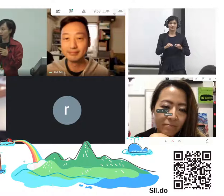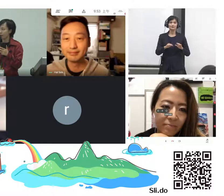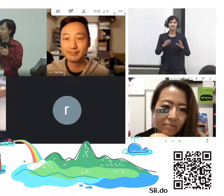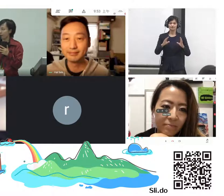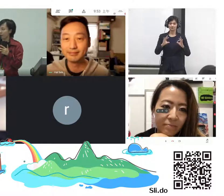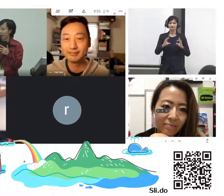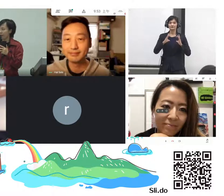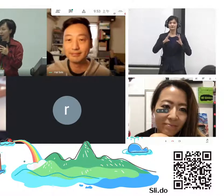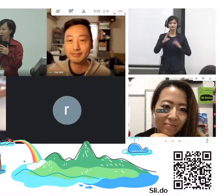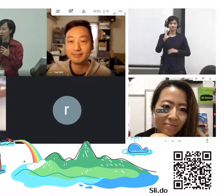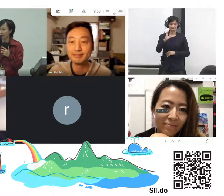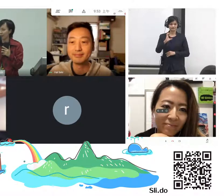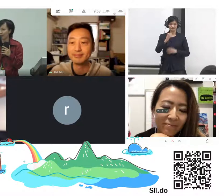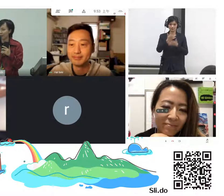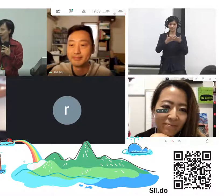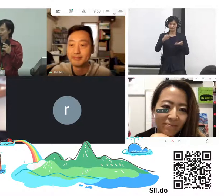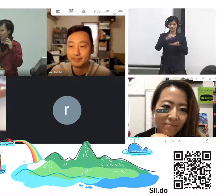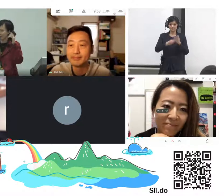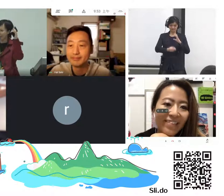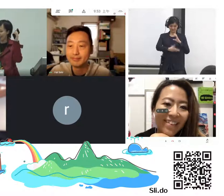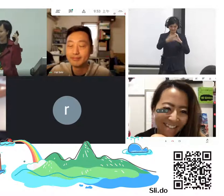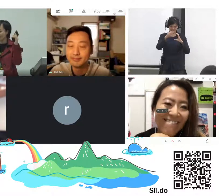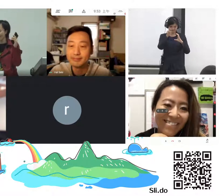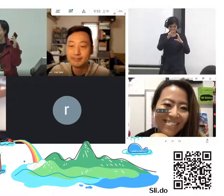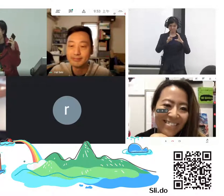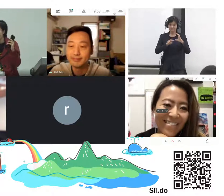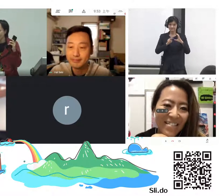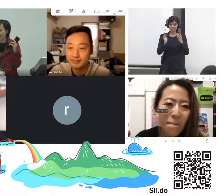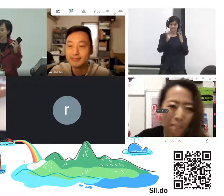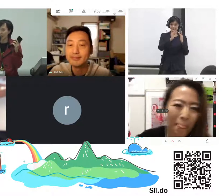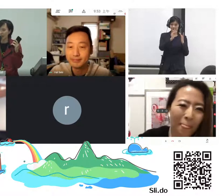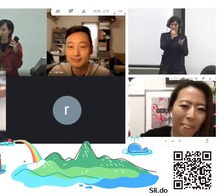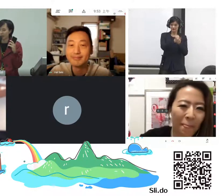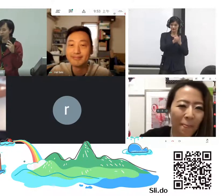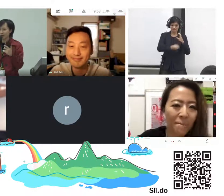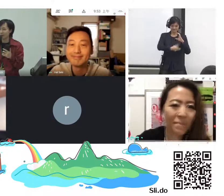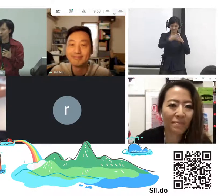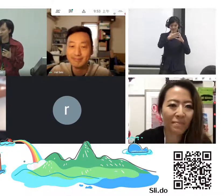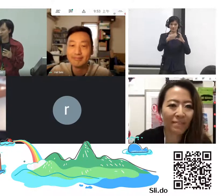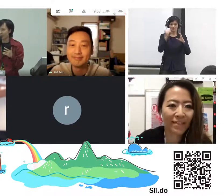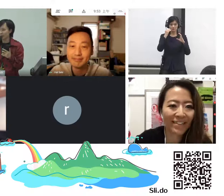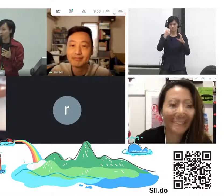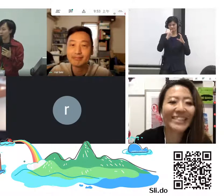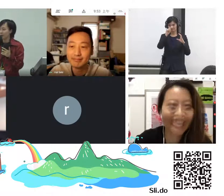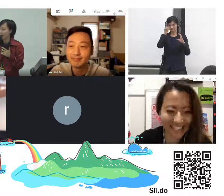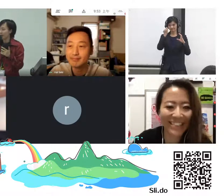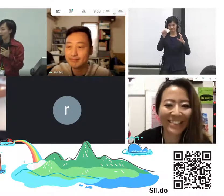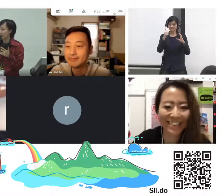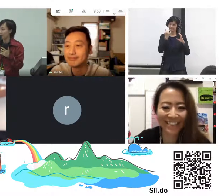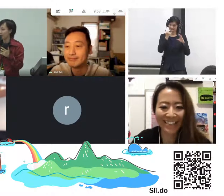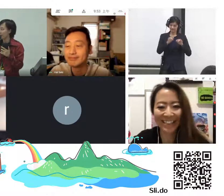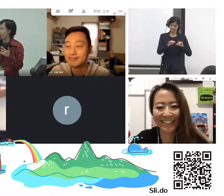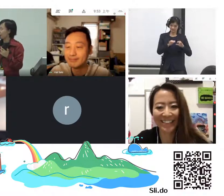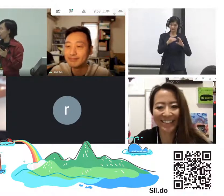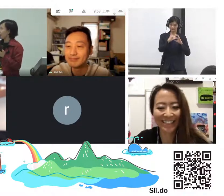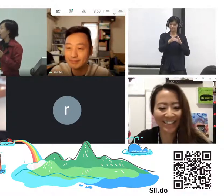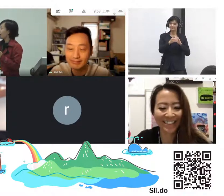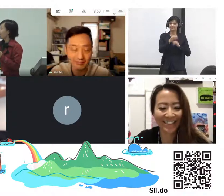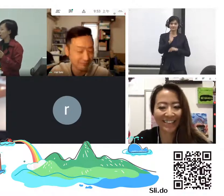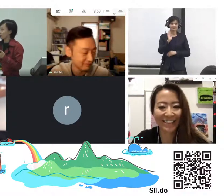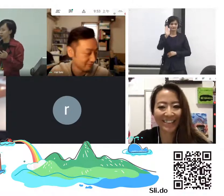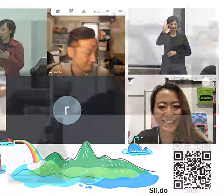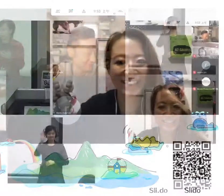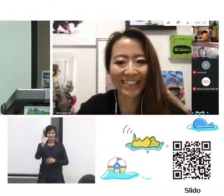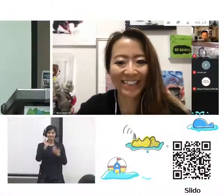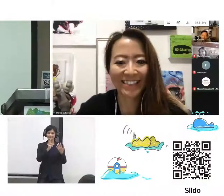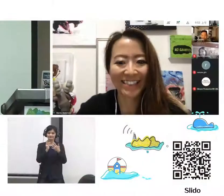if you have any other question, maybe you can just raise your hand so we can do the translation for you. And so we are